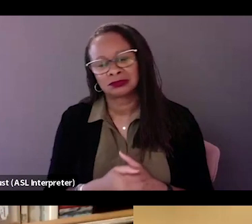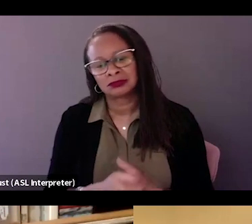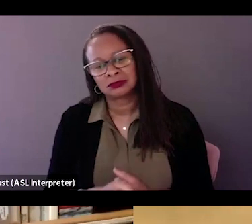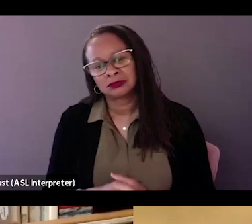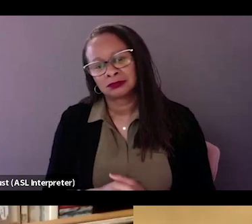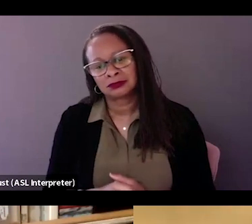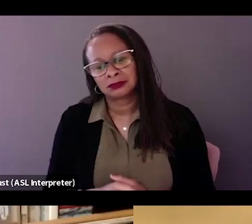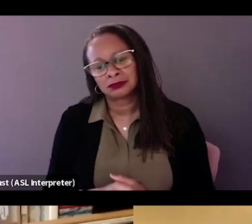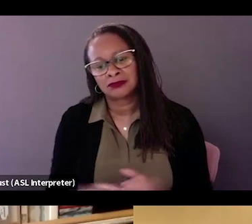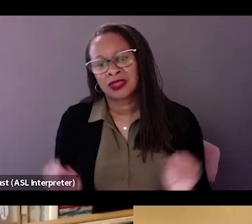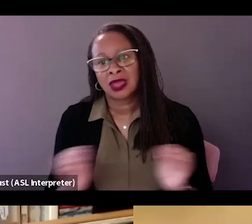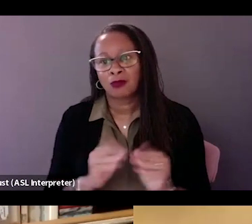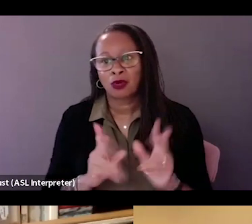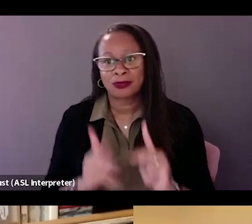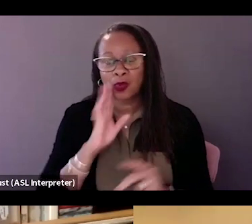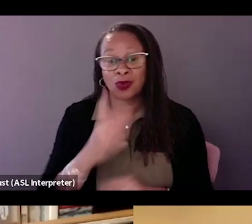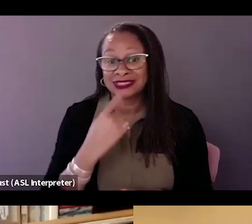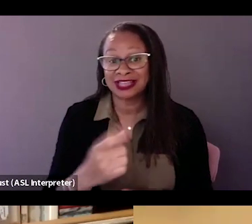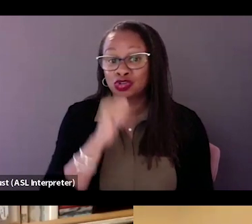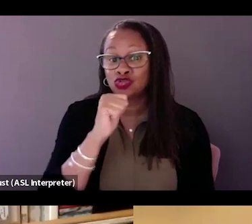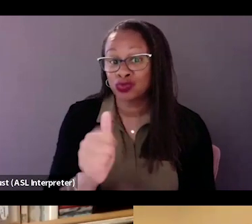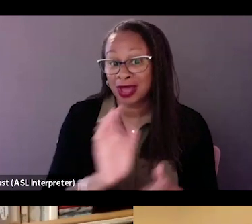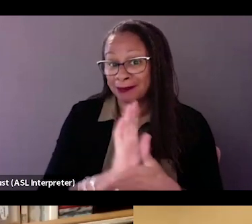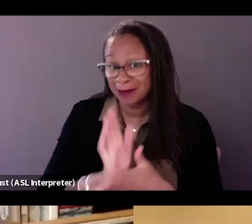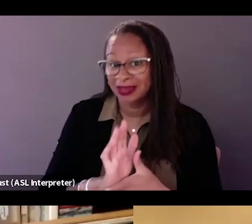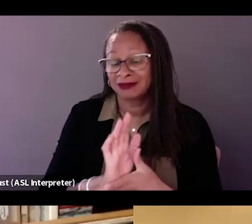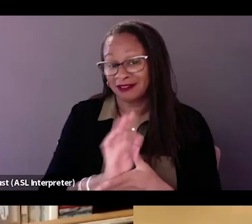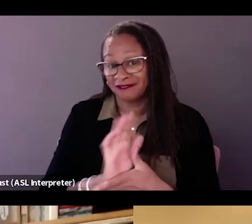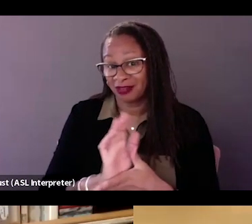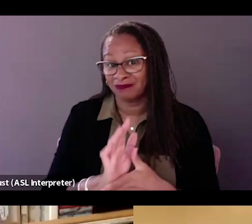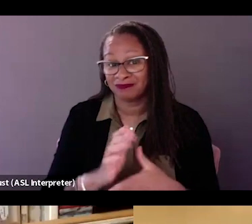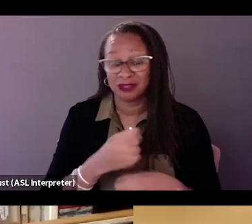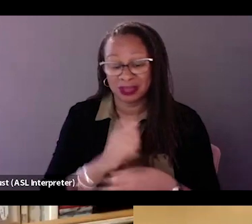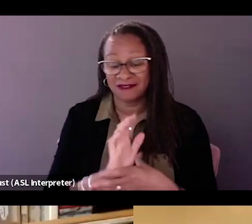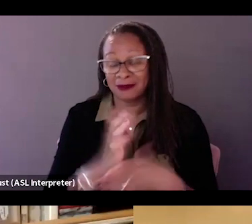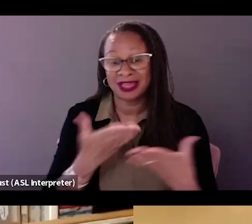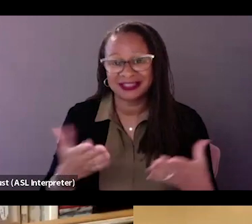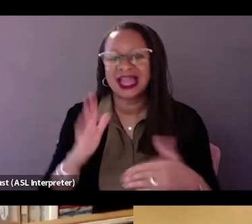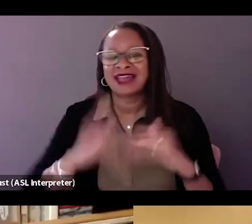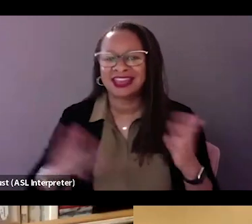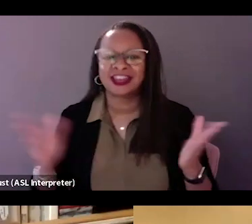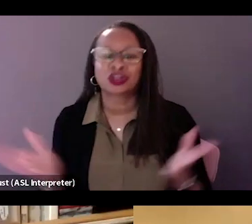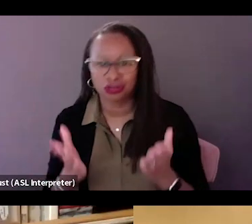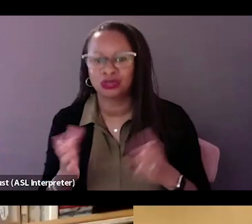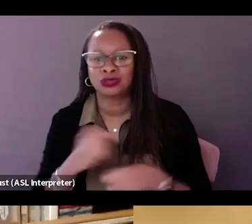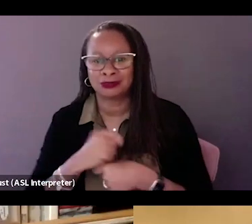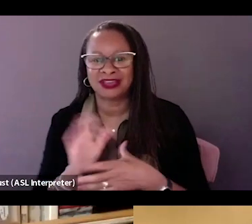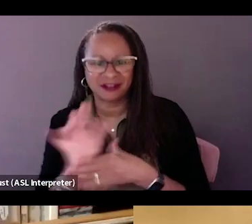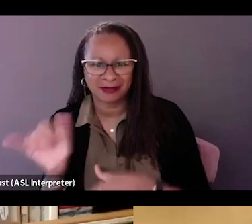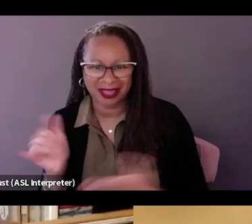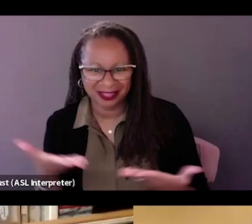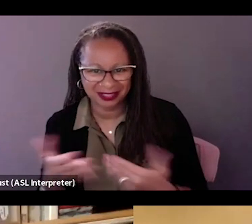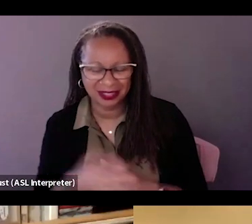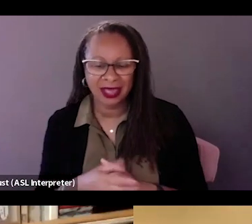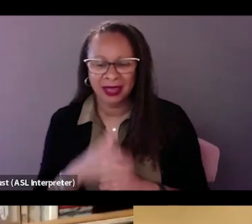There more people will tell you to not make a film like this than encourage you to make one. So it becomes